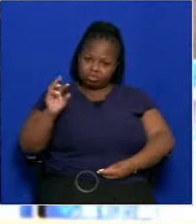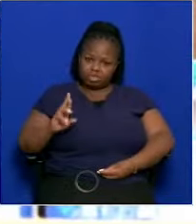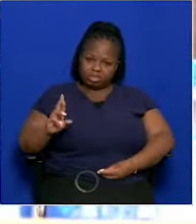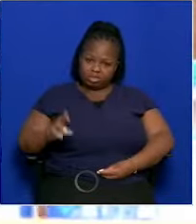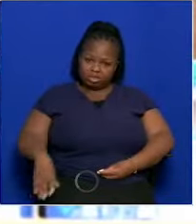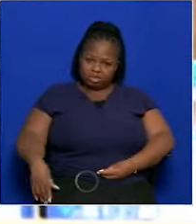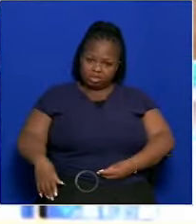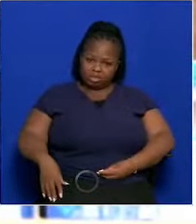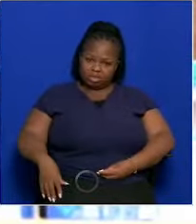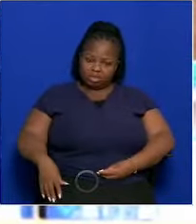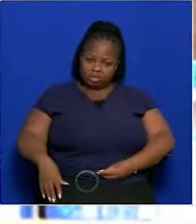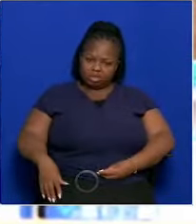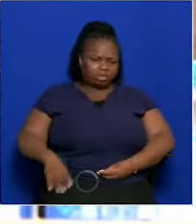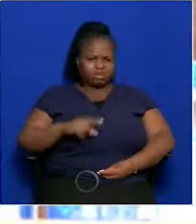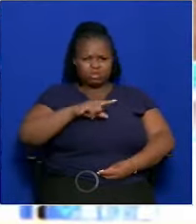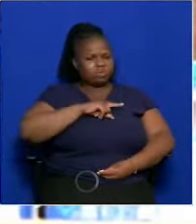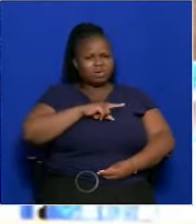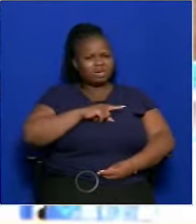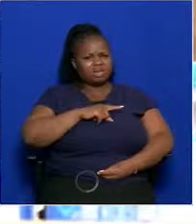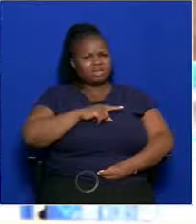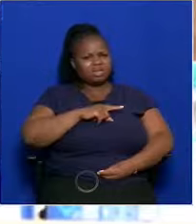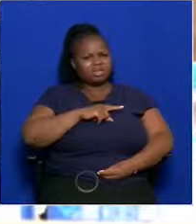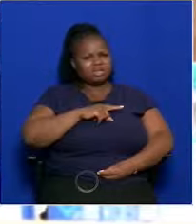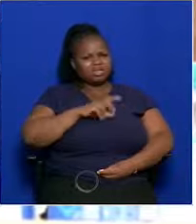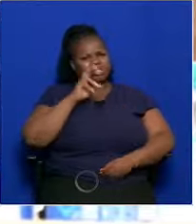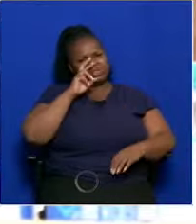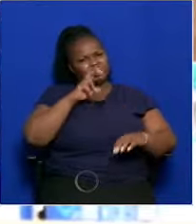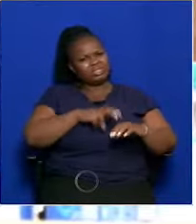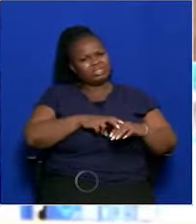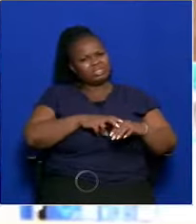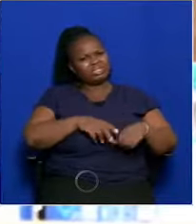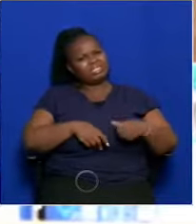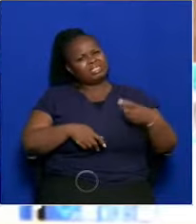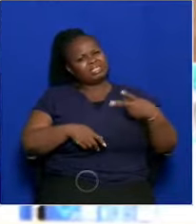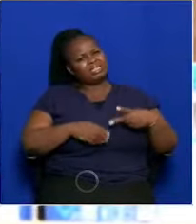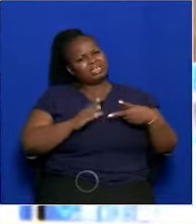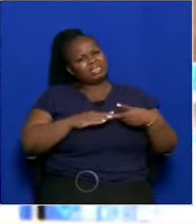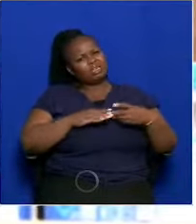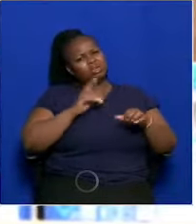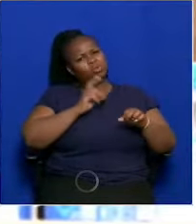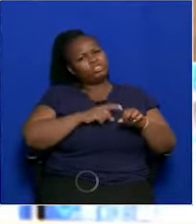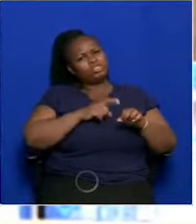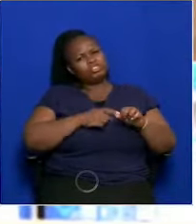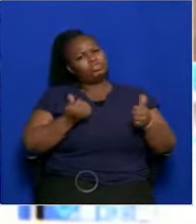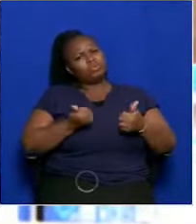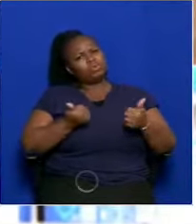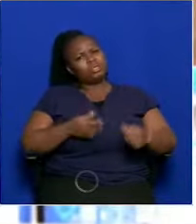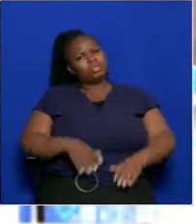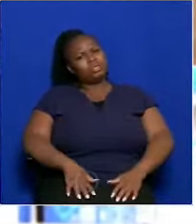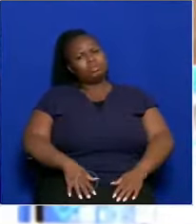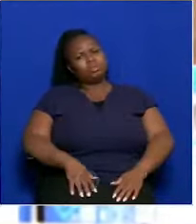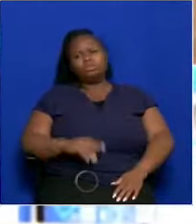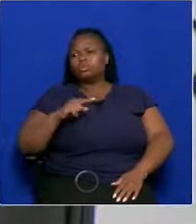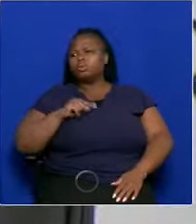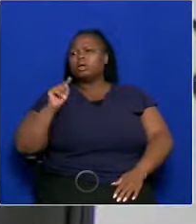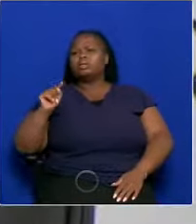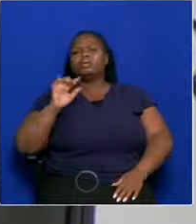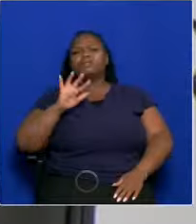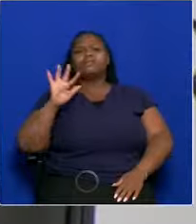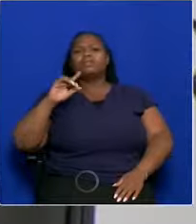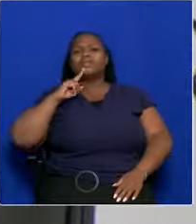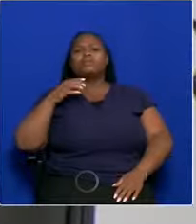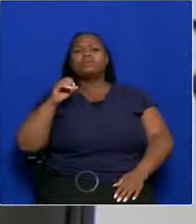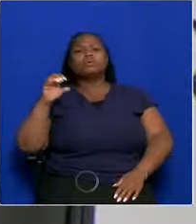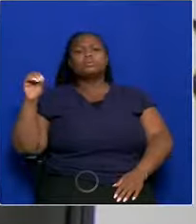Why did you need the second quotation then? You are already working on the basis of the 55 which your son has told